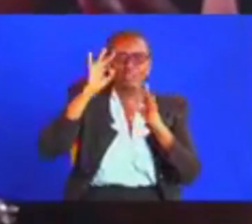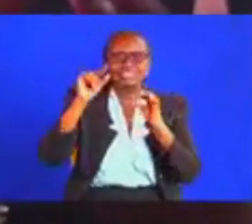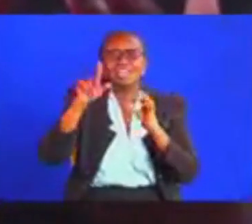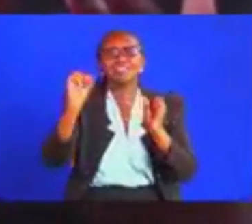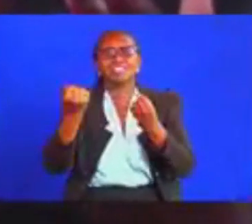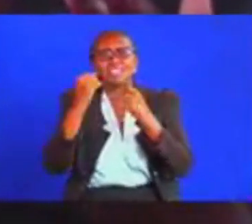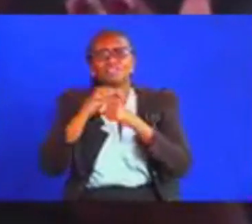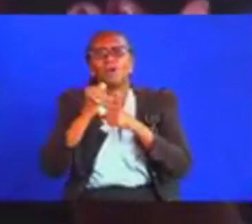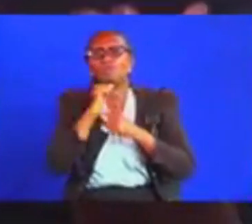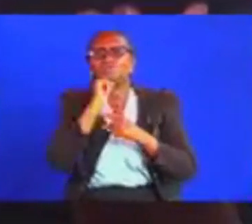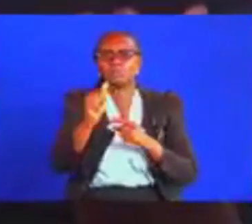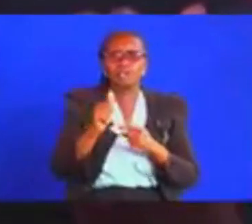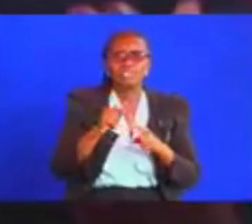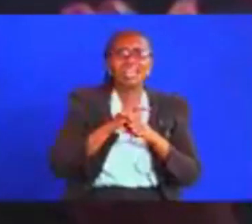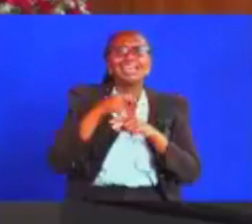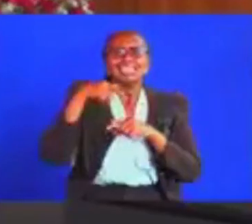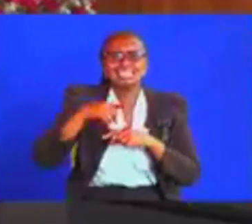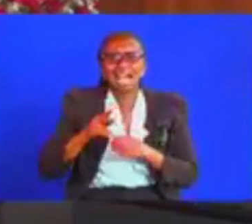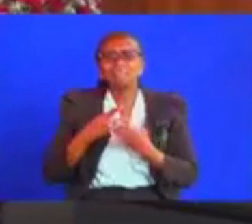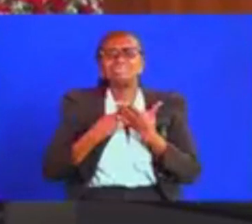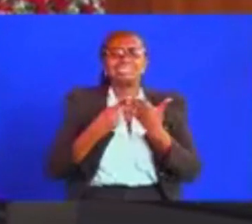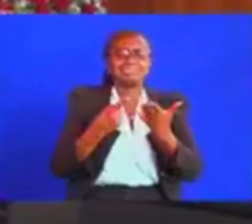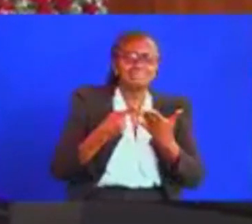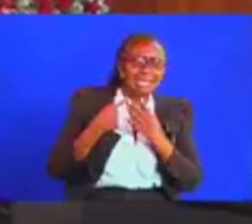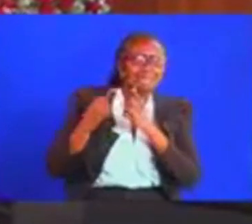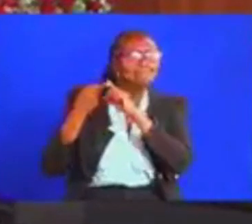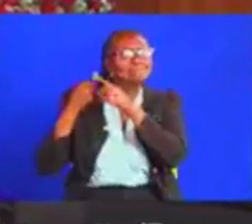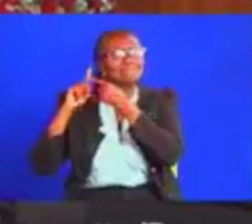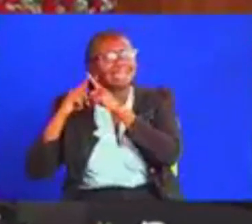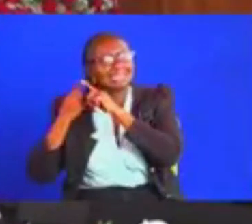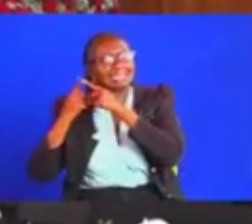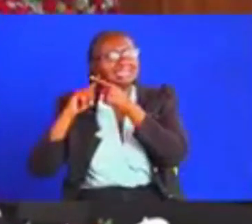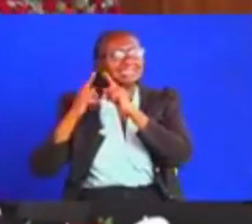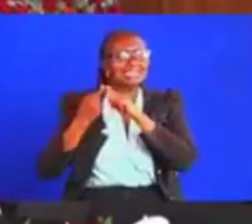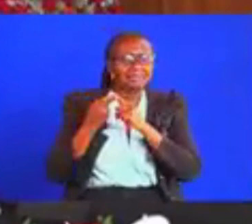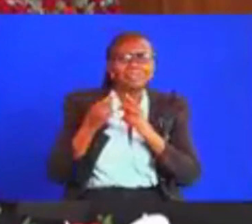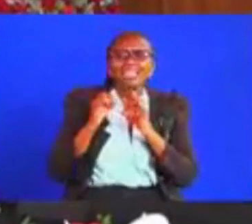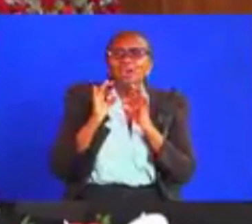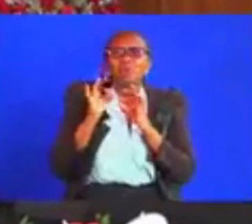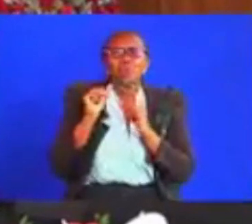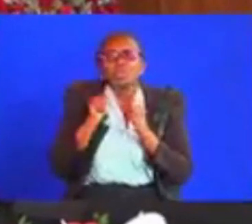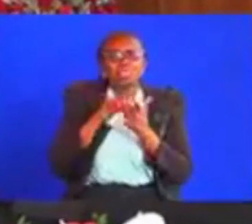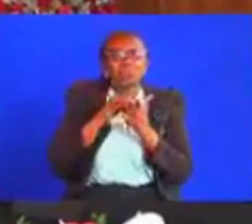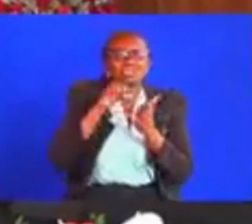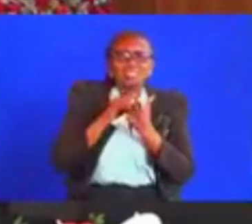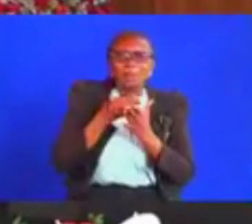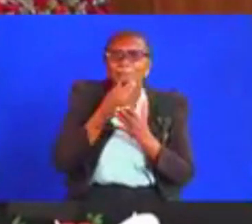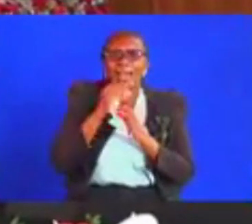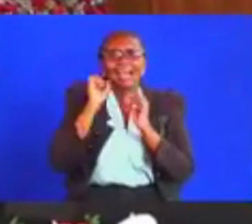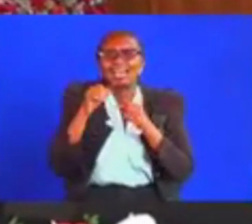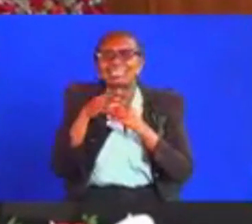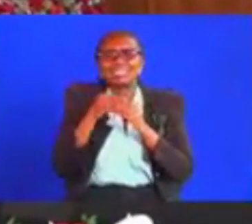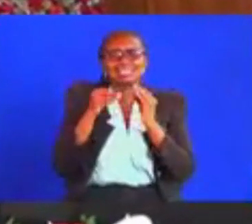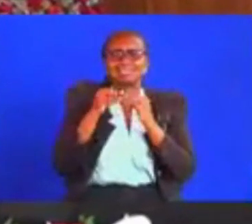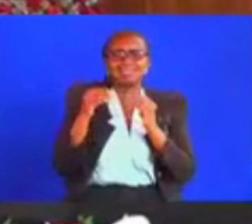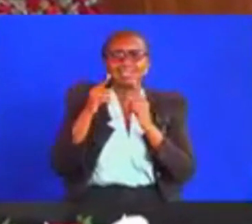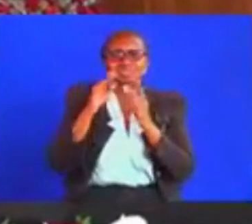or not. There are still debates as to what condition must a man satisfy to